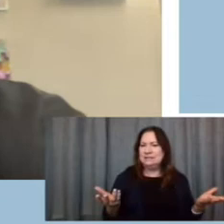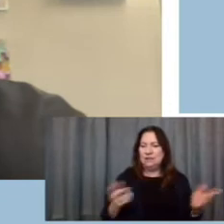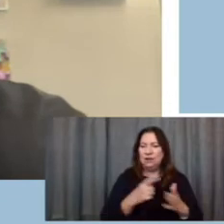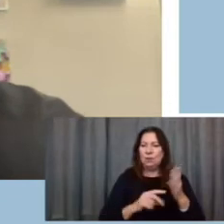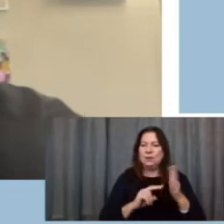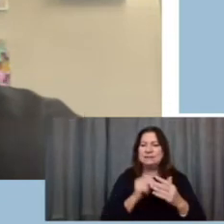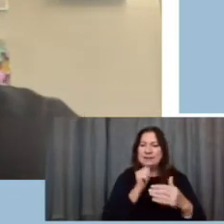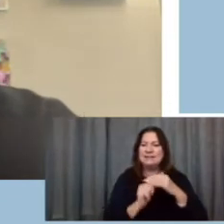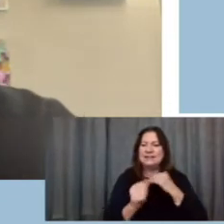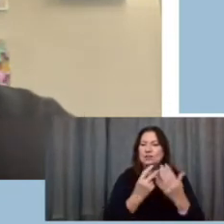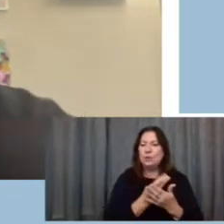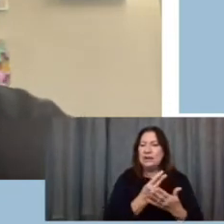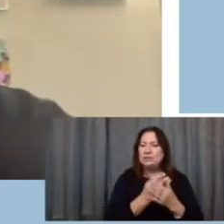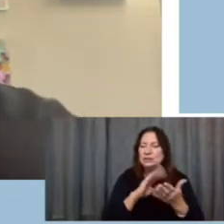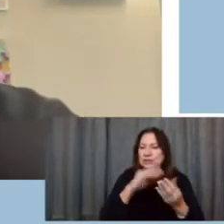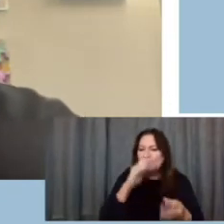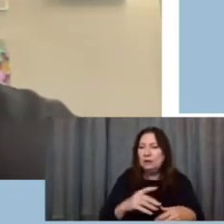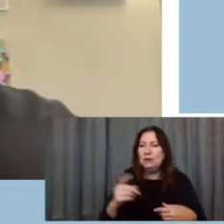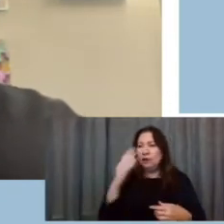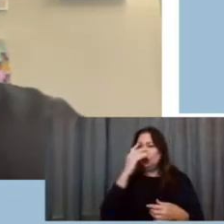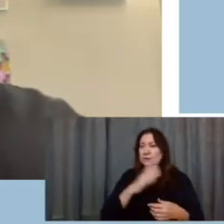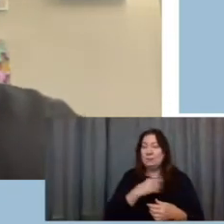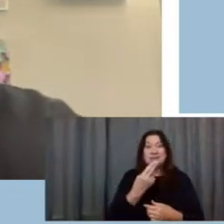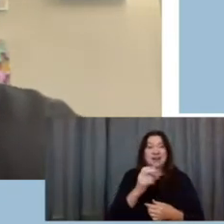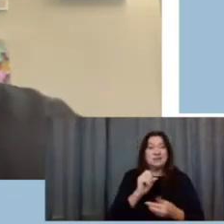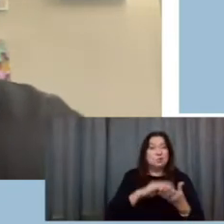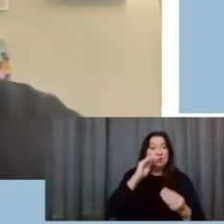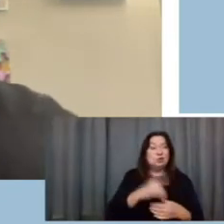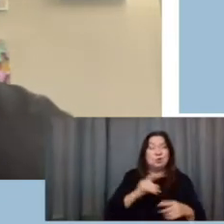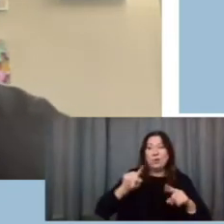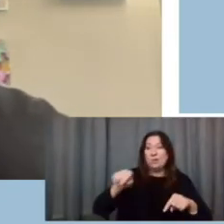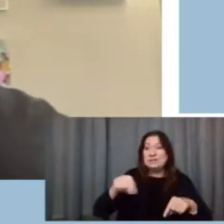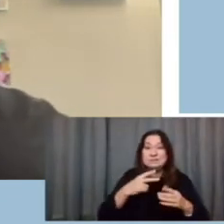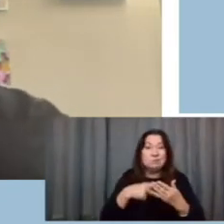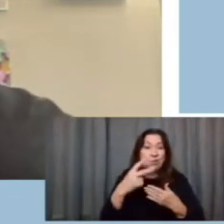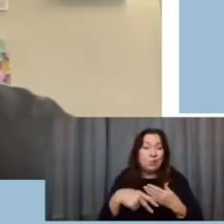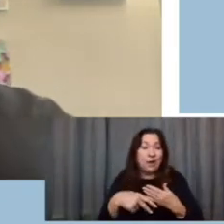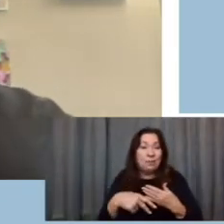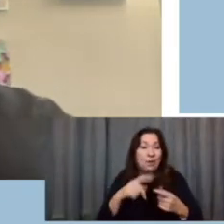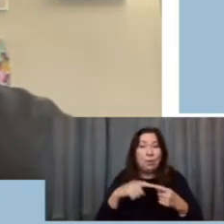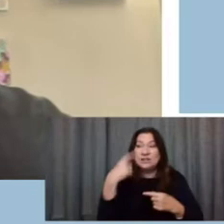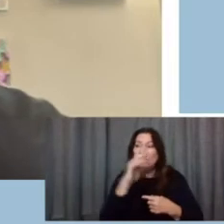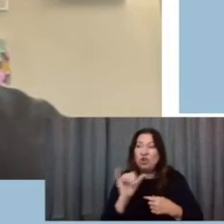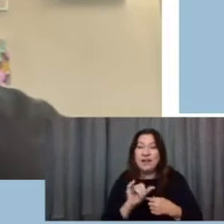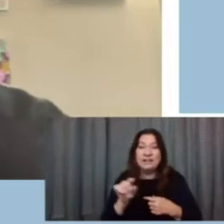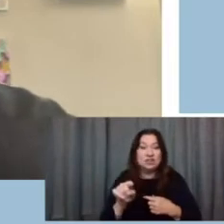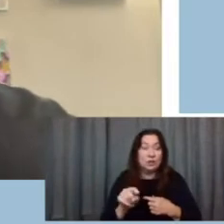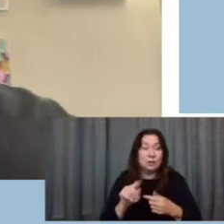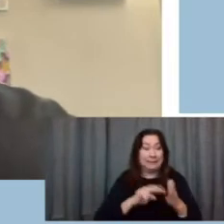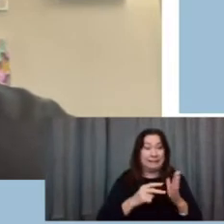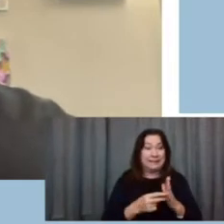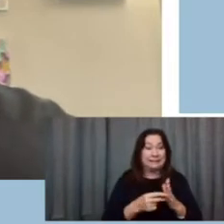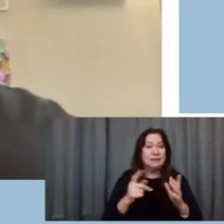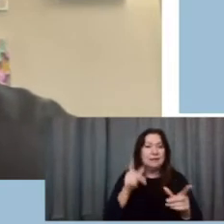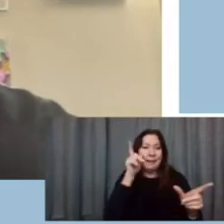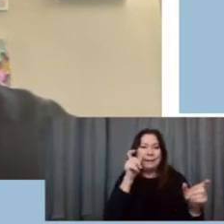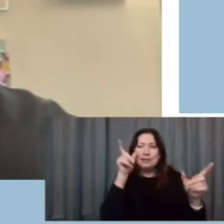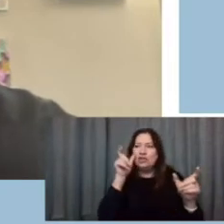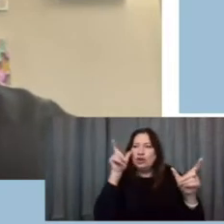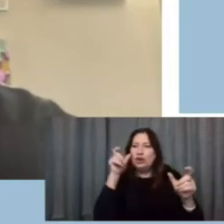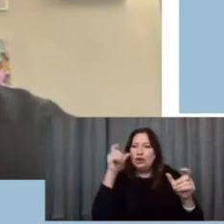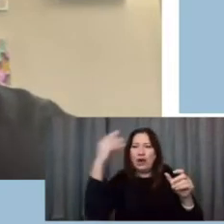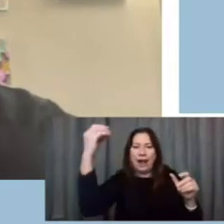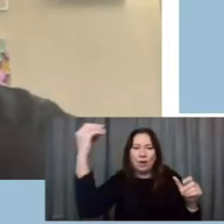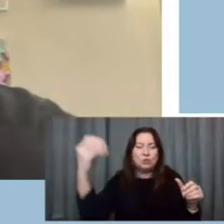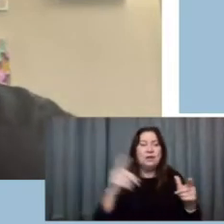undergraduate student? Or you tell me as a high school student who's attending this program, what does this program mean to you? And they take their own pictures. And so then we